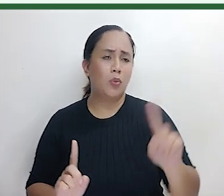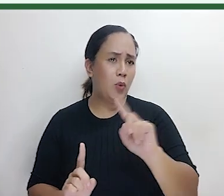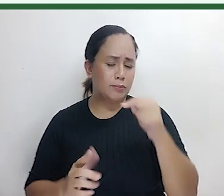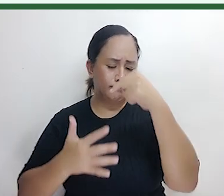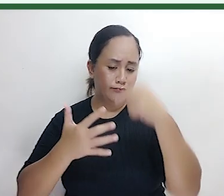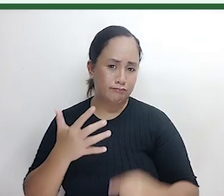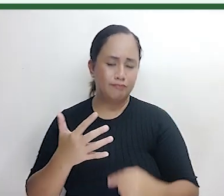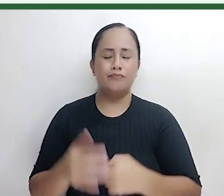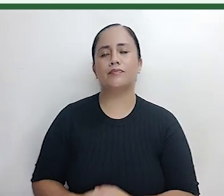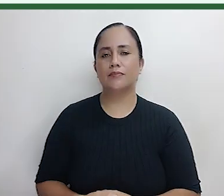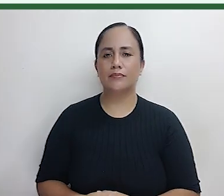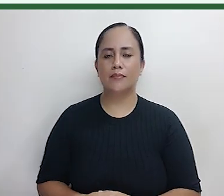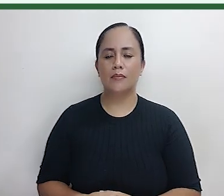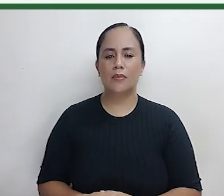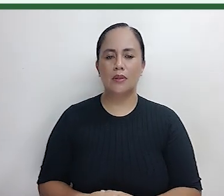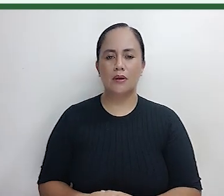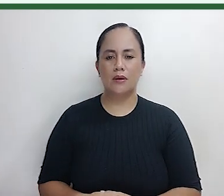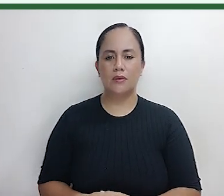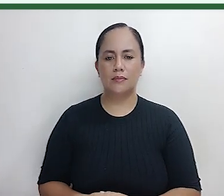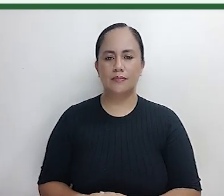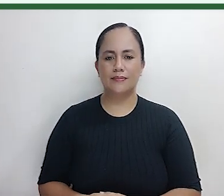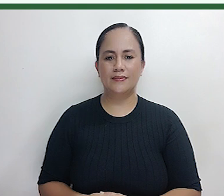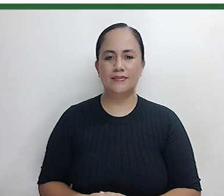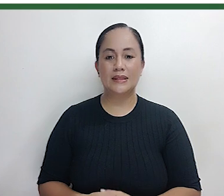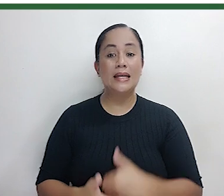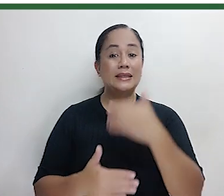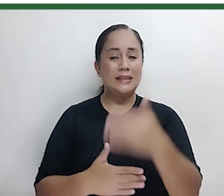differently is R.